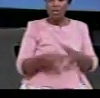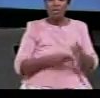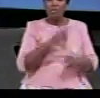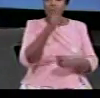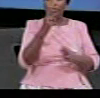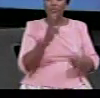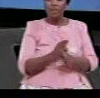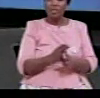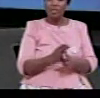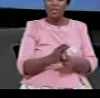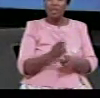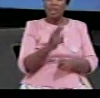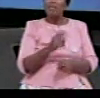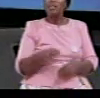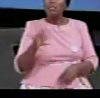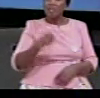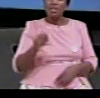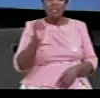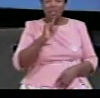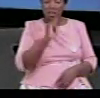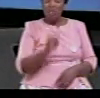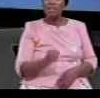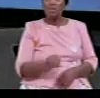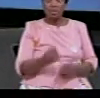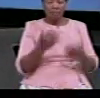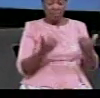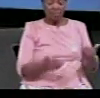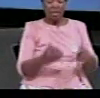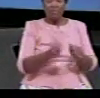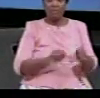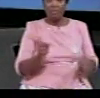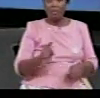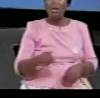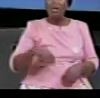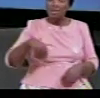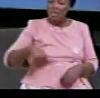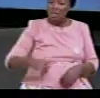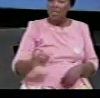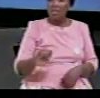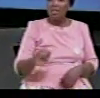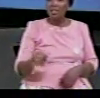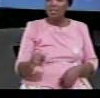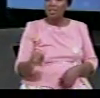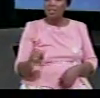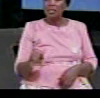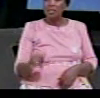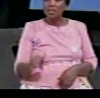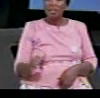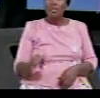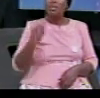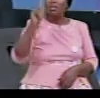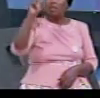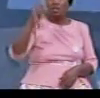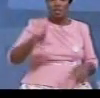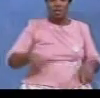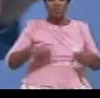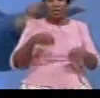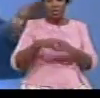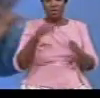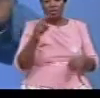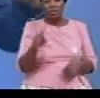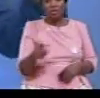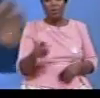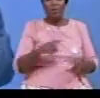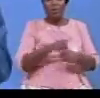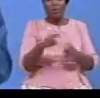Yes, it's omnipresent. Yet, he dwells in you. When the